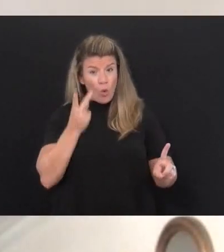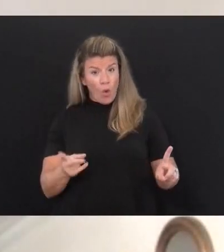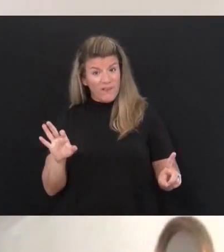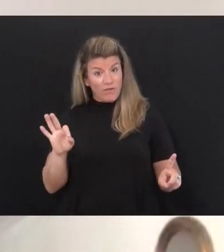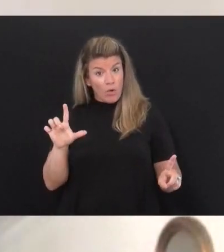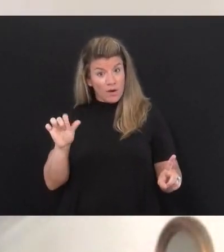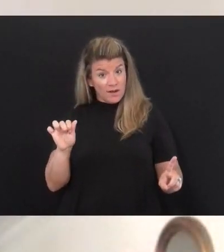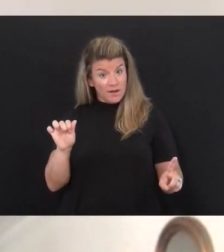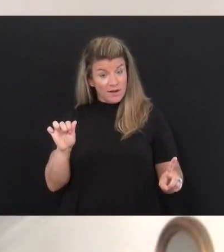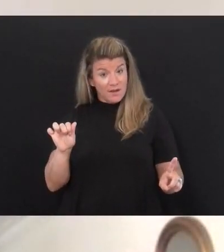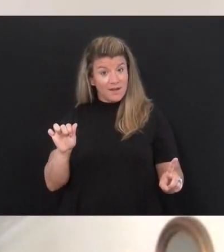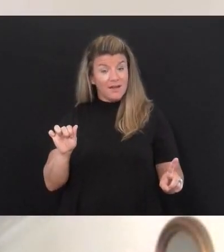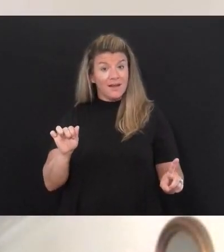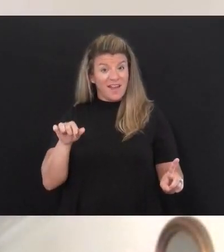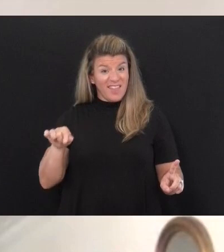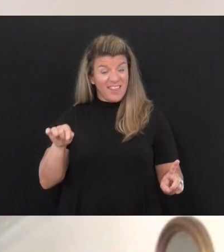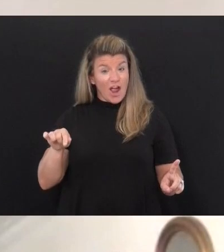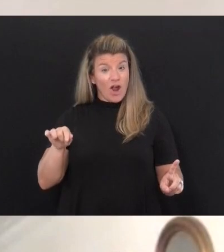fruition.